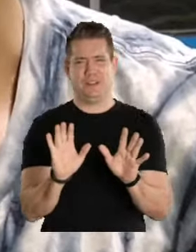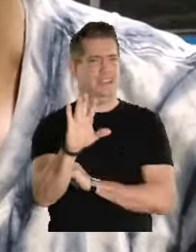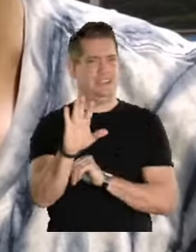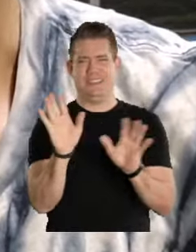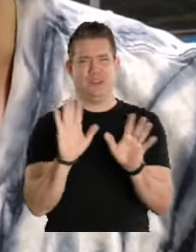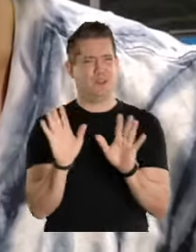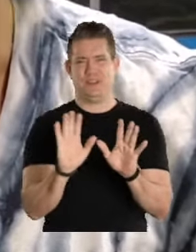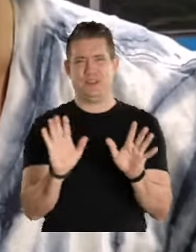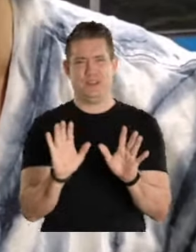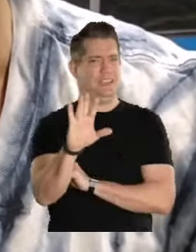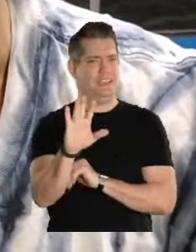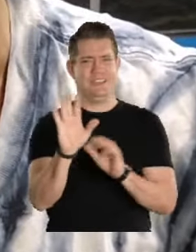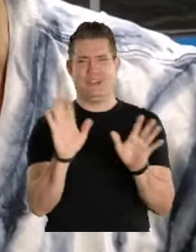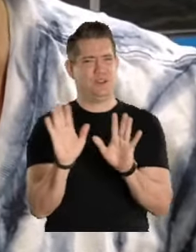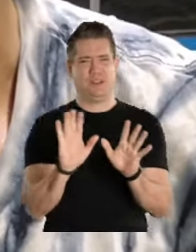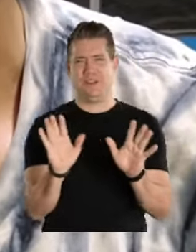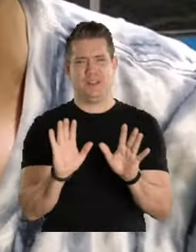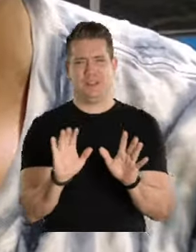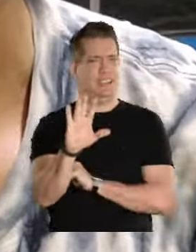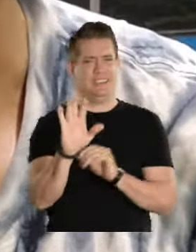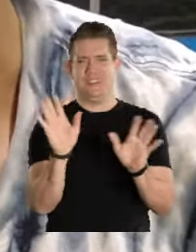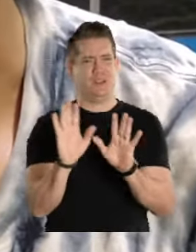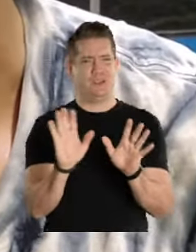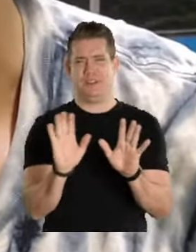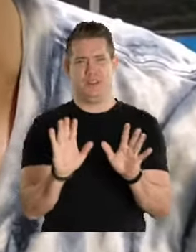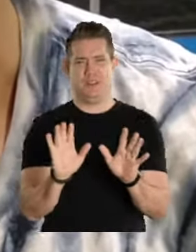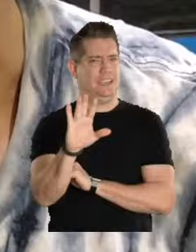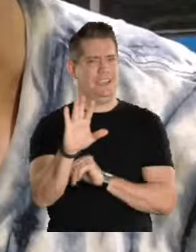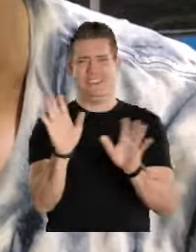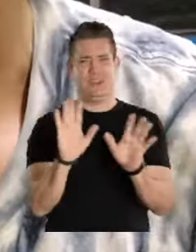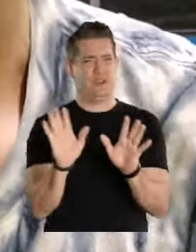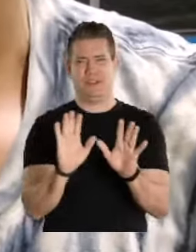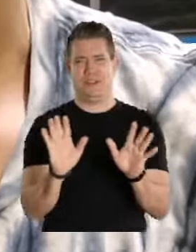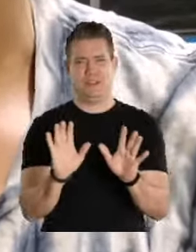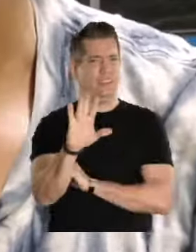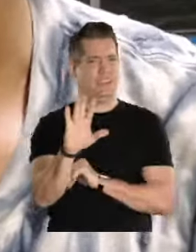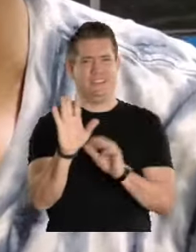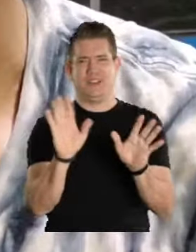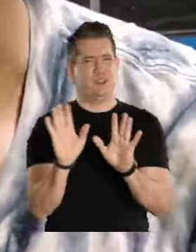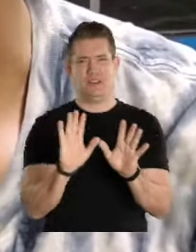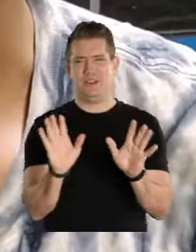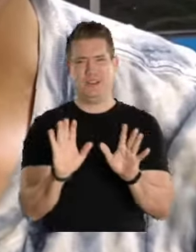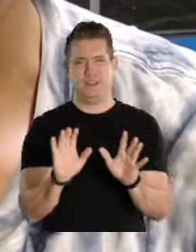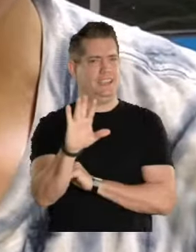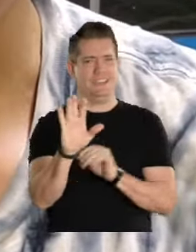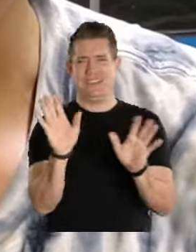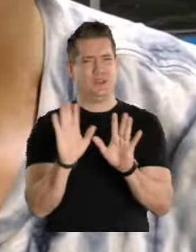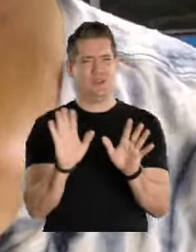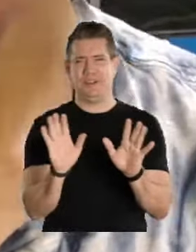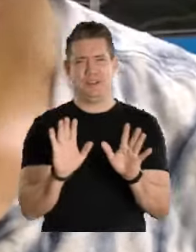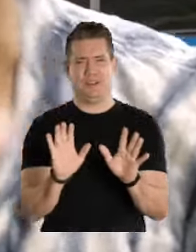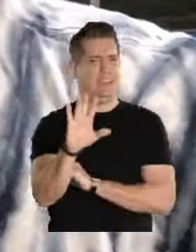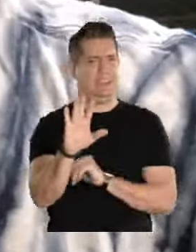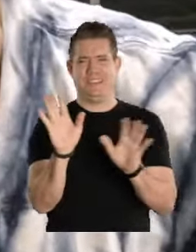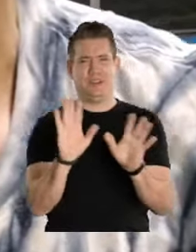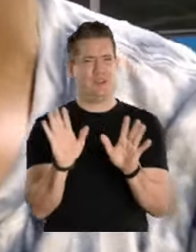lay down, not by choice, but because you have to and you're stuck there. So just some more information on your fitness journey,